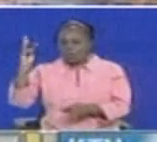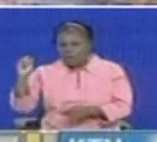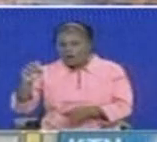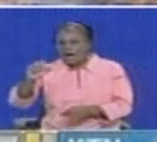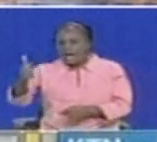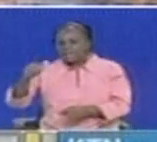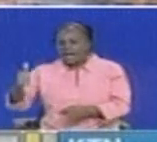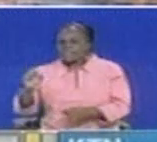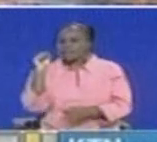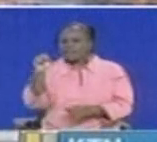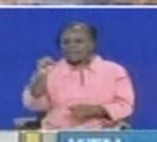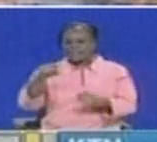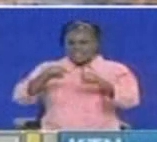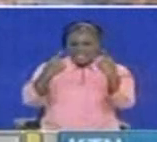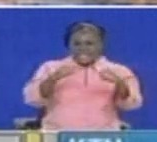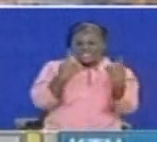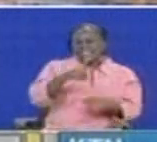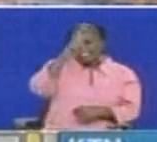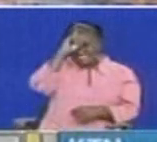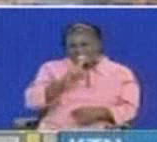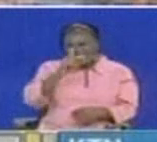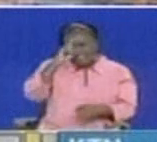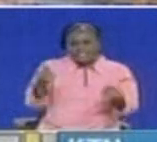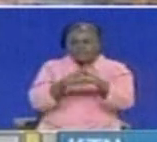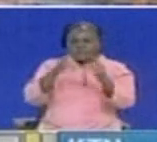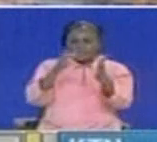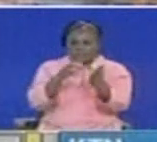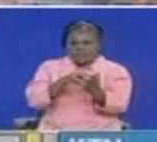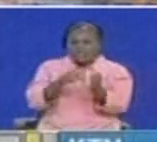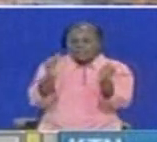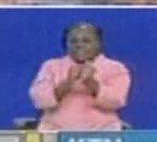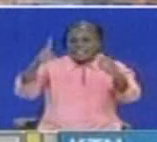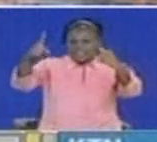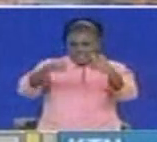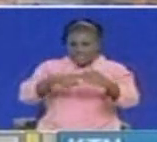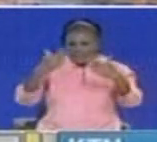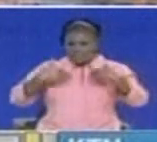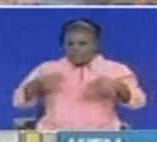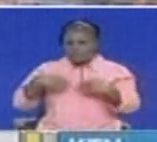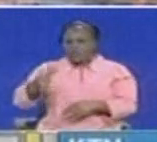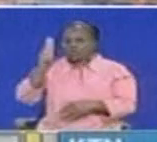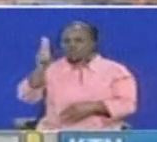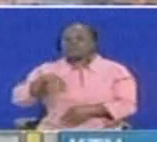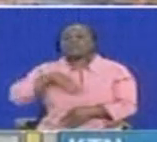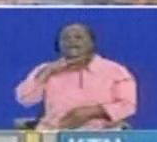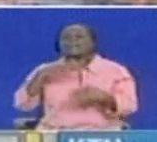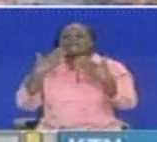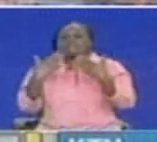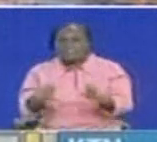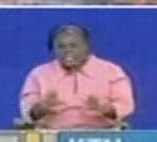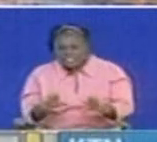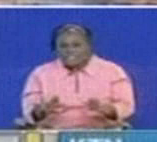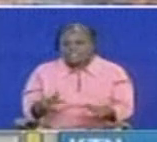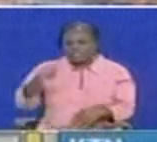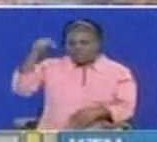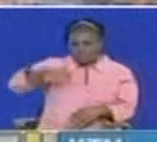people sustained serious injuries in the same incident. On the 16th, 2 people lost their lives at Gunana. Then this